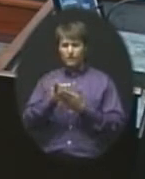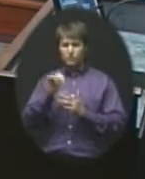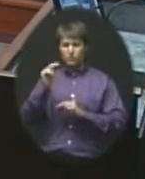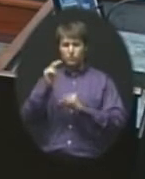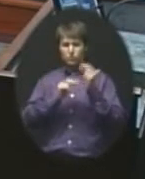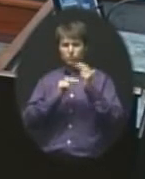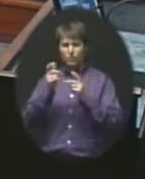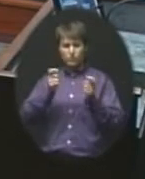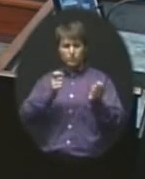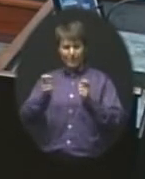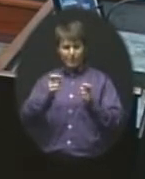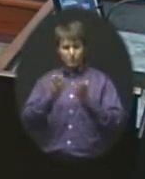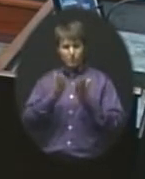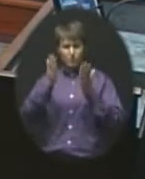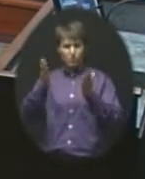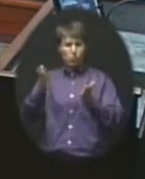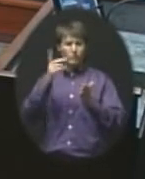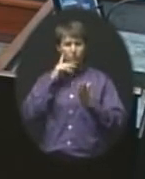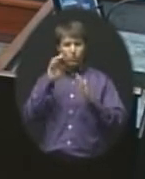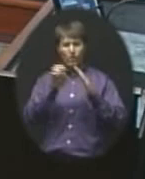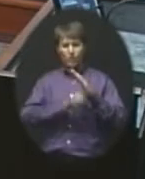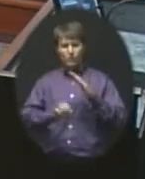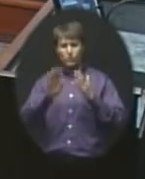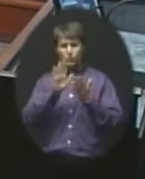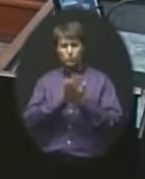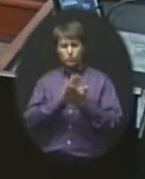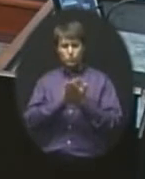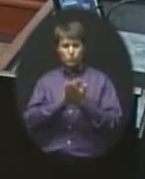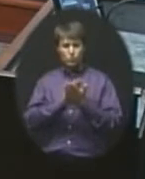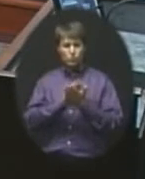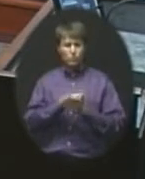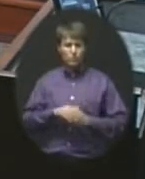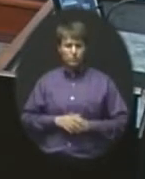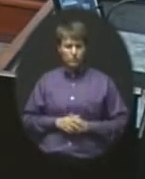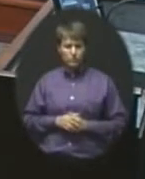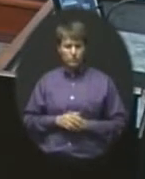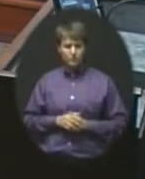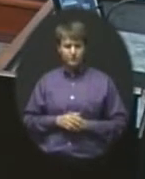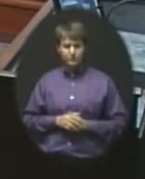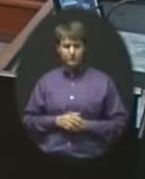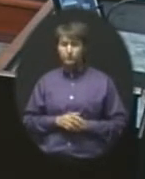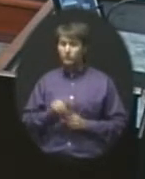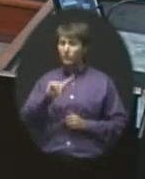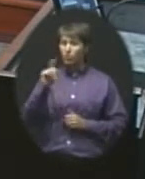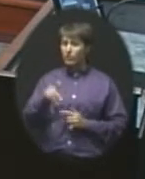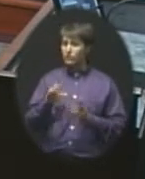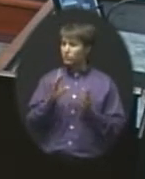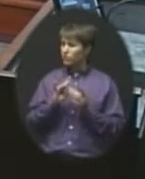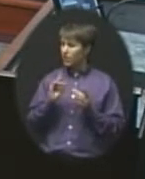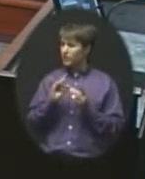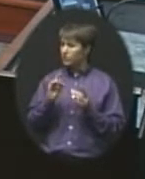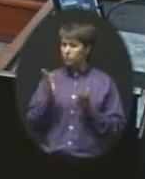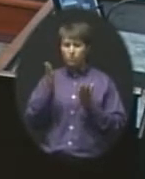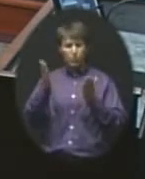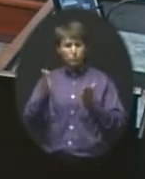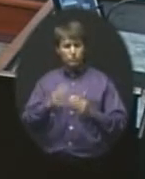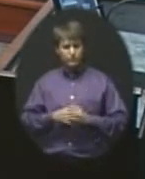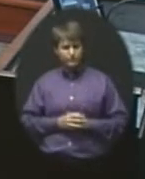construction management proposal for the elementary school renovations. Questions, comments, or a